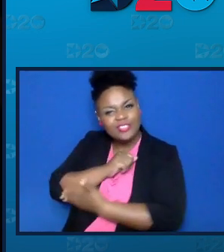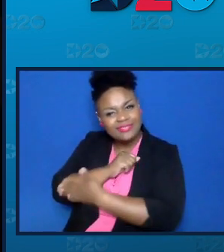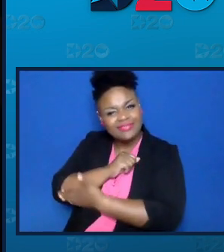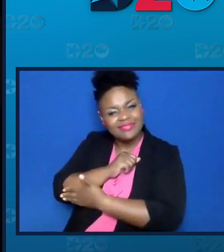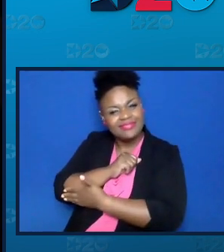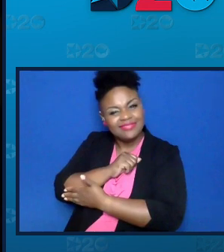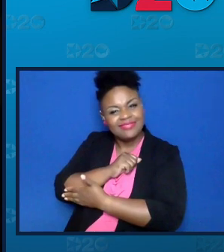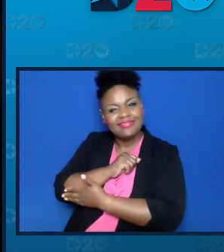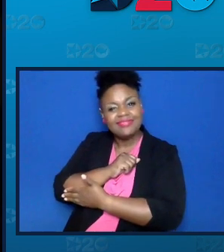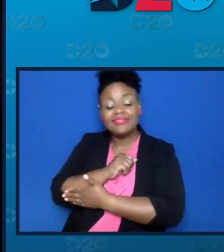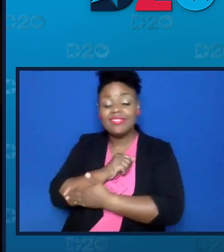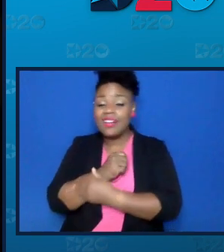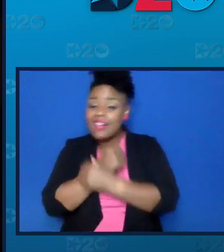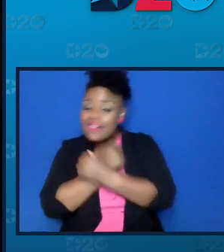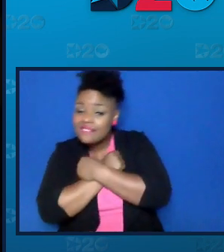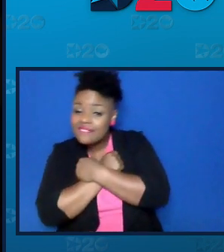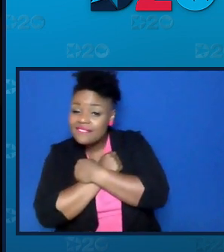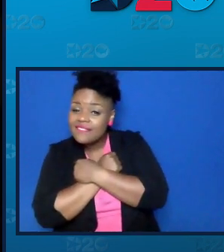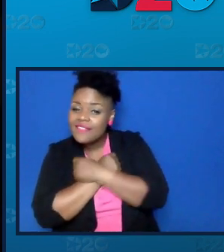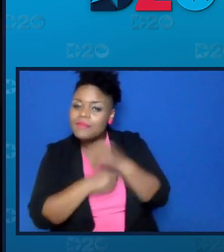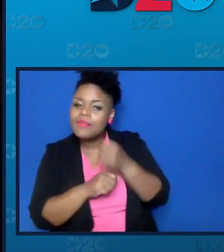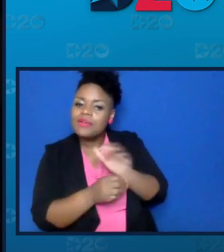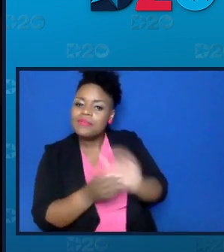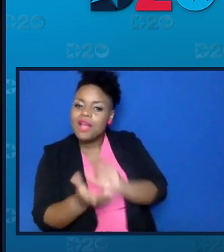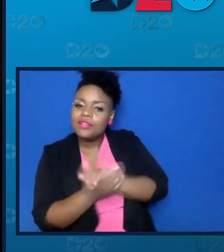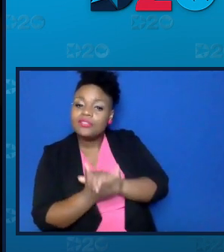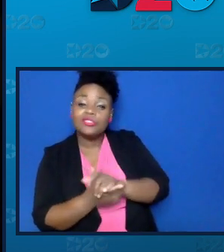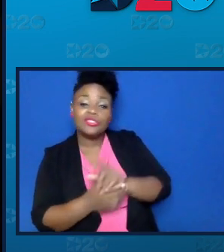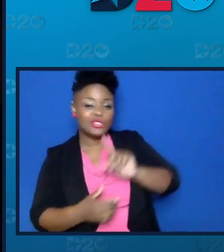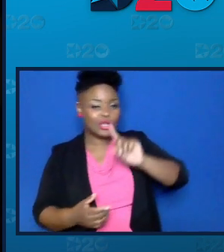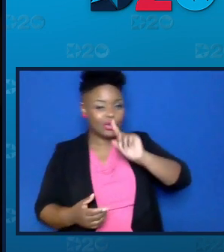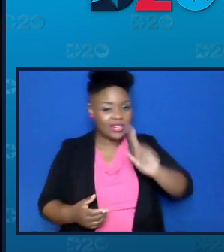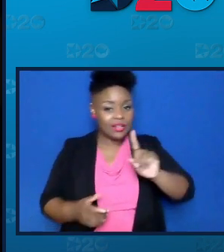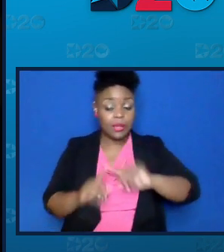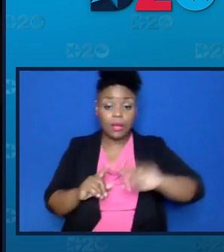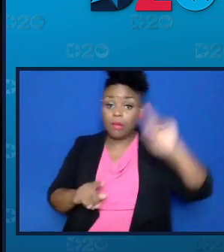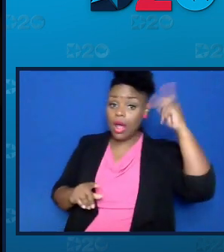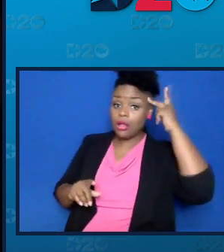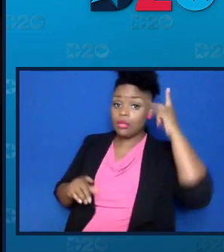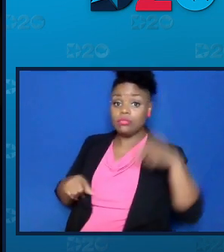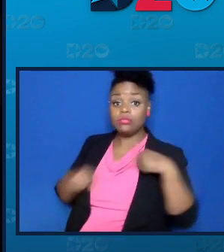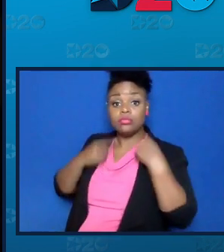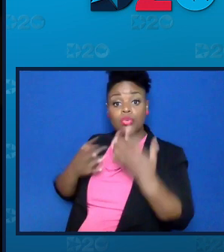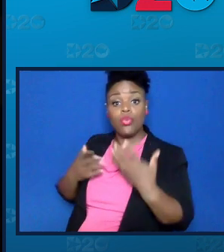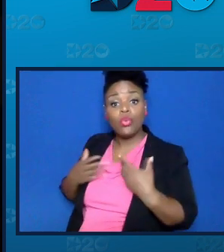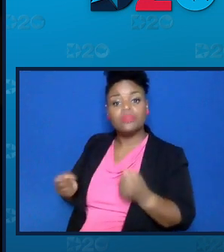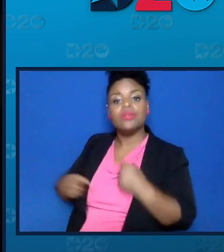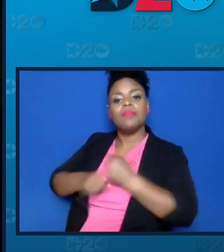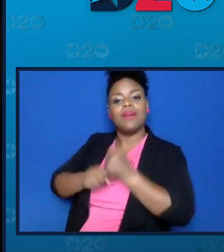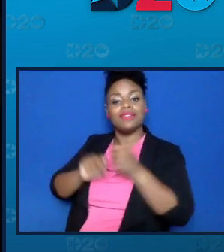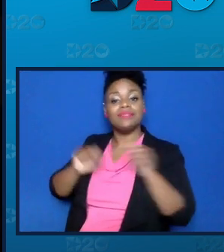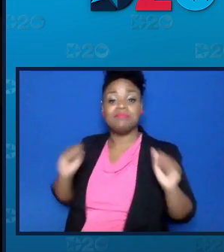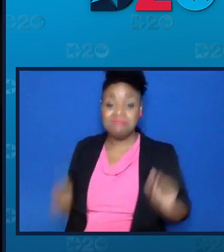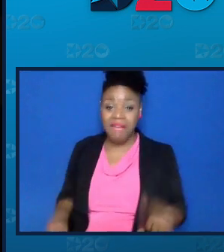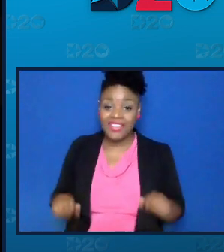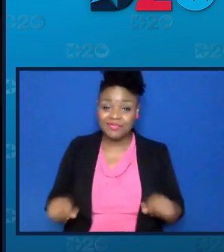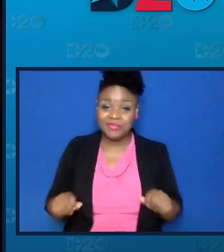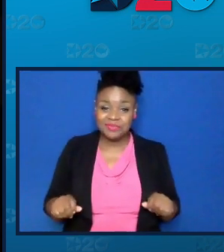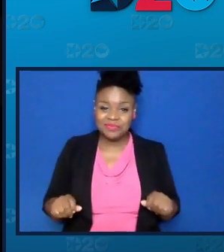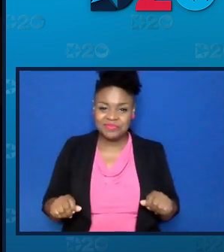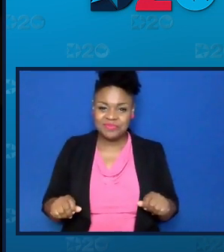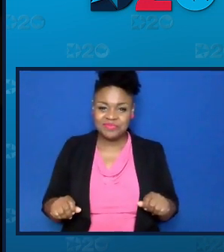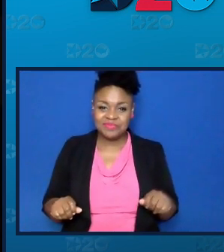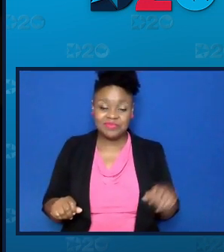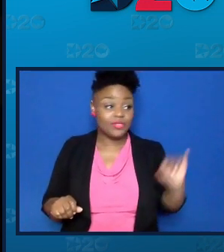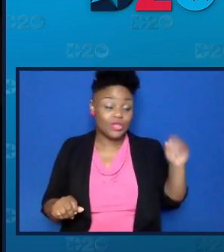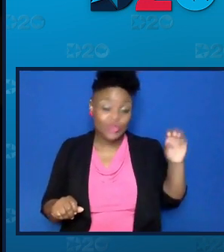real, but political courage made it possible, including that of Joe Biden, who stepped out ahead even